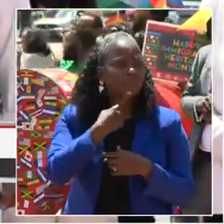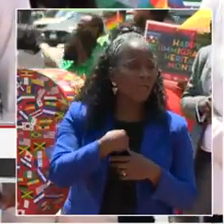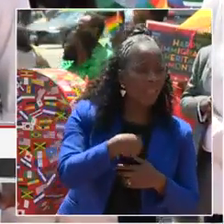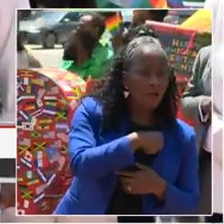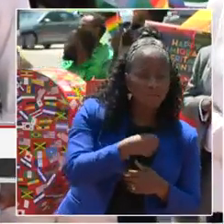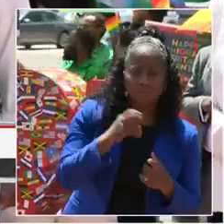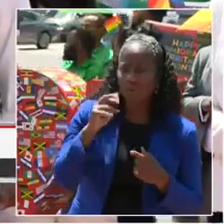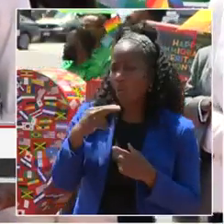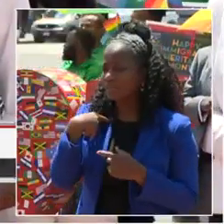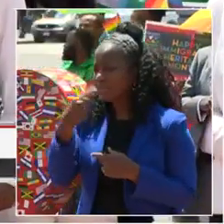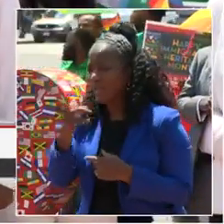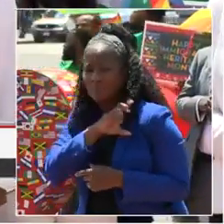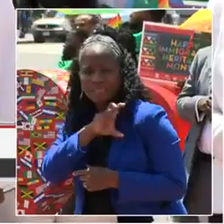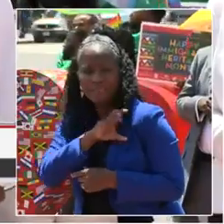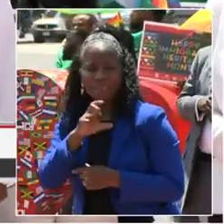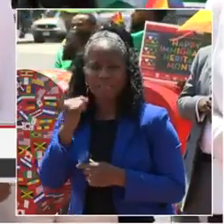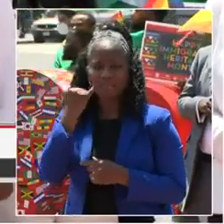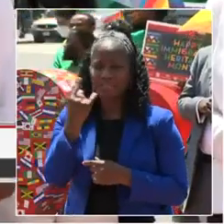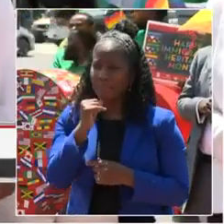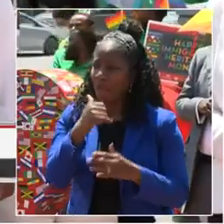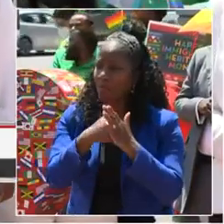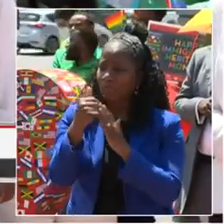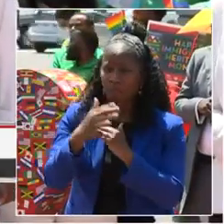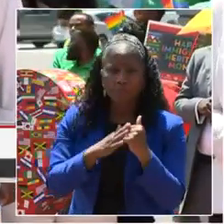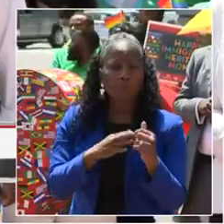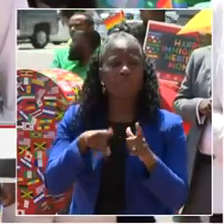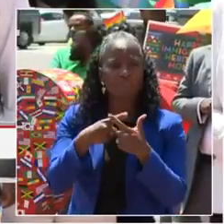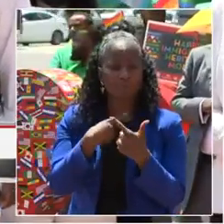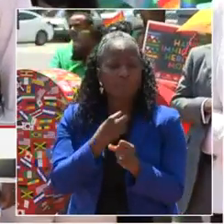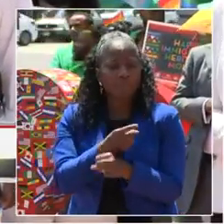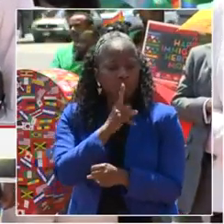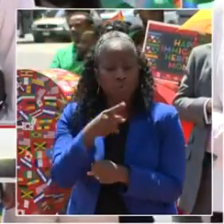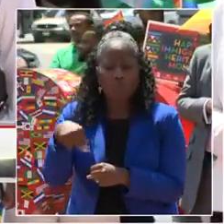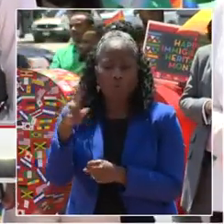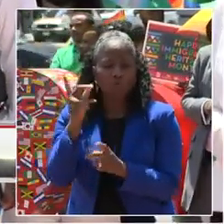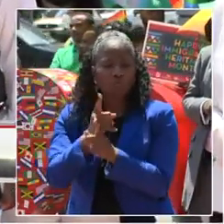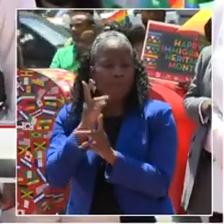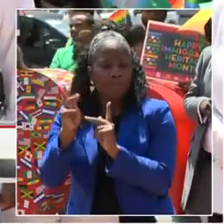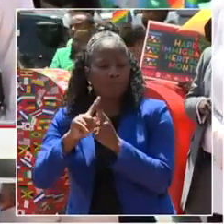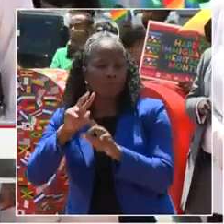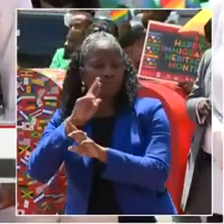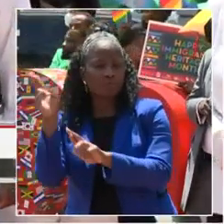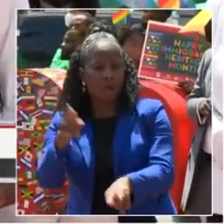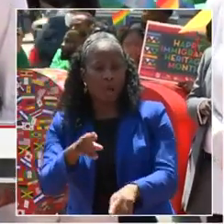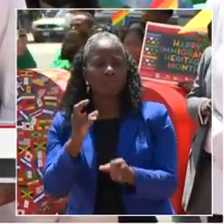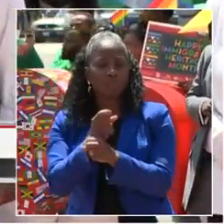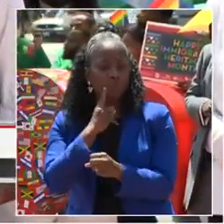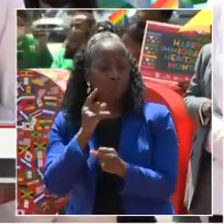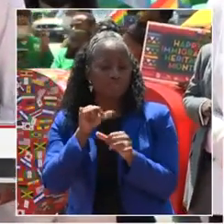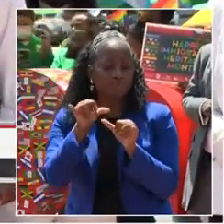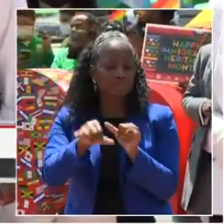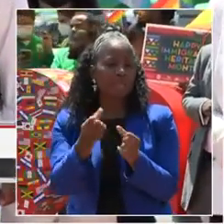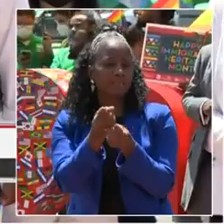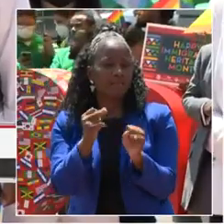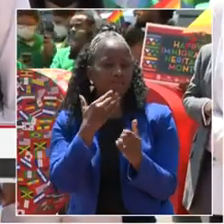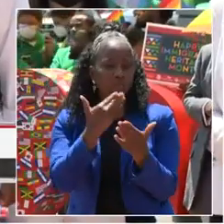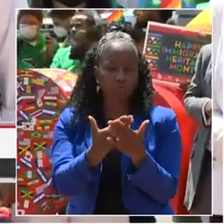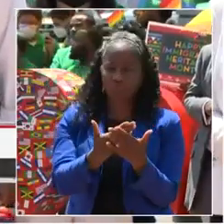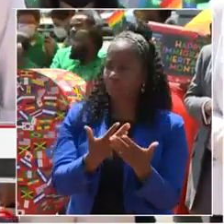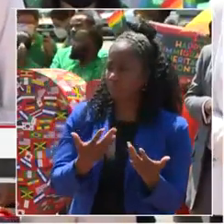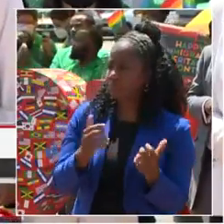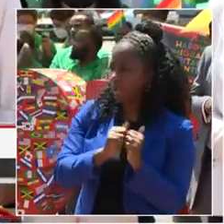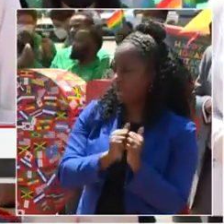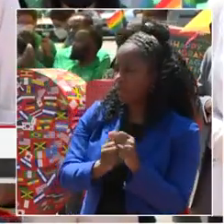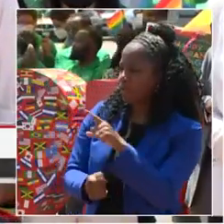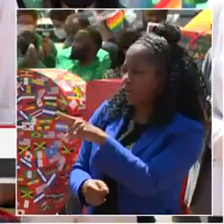something's uncomfortable, and we'll get it to the right people so we can all be safe together. Are you going to have first aid stations out